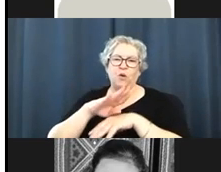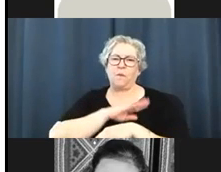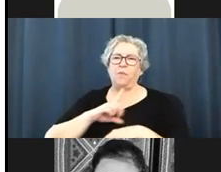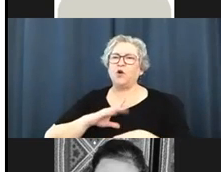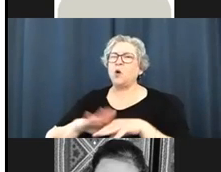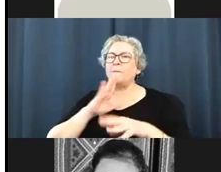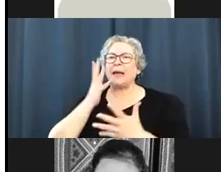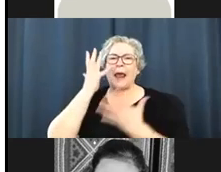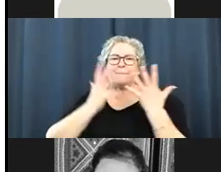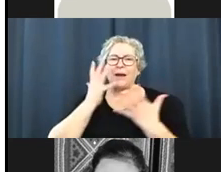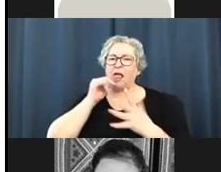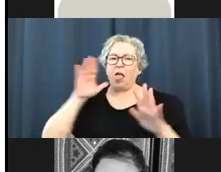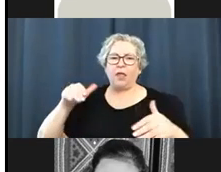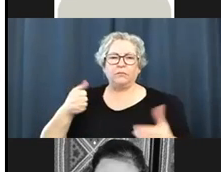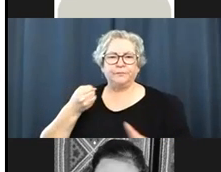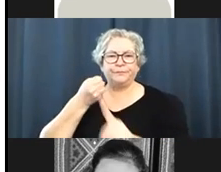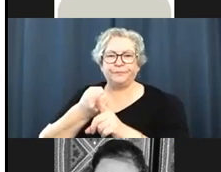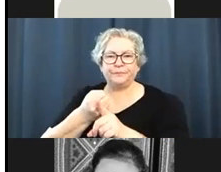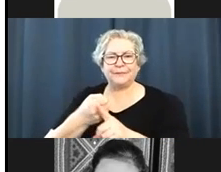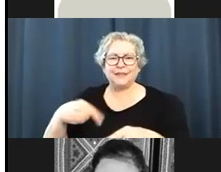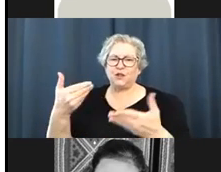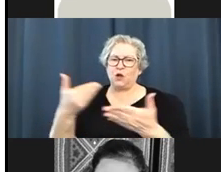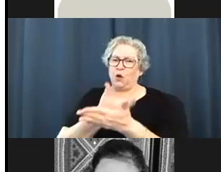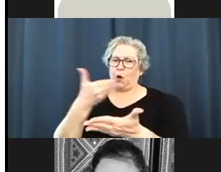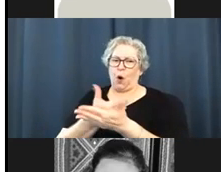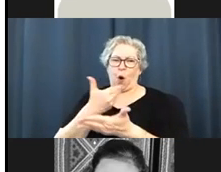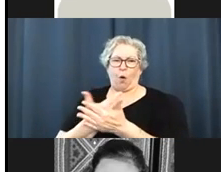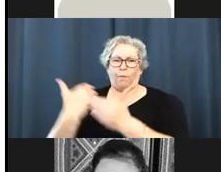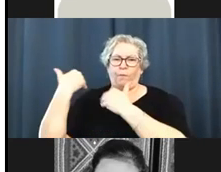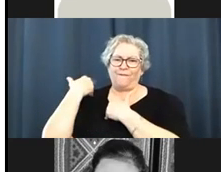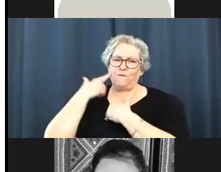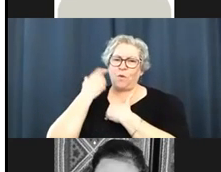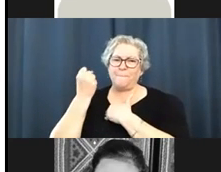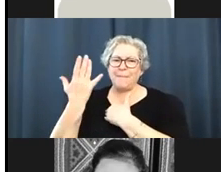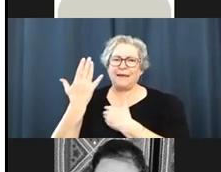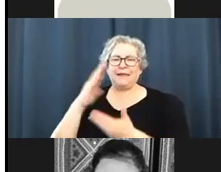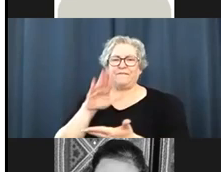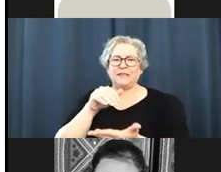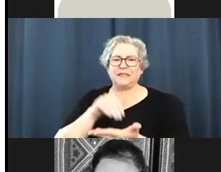you're not there yet. This is a brand new charge for a lot of the centers.